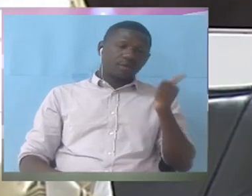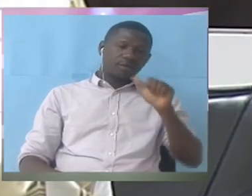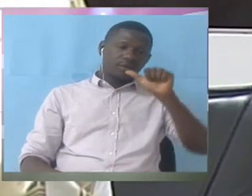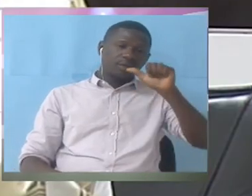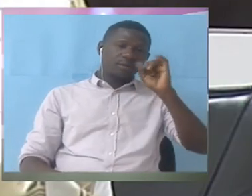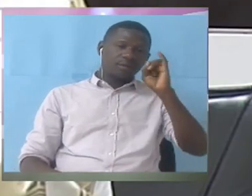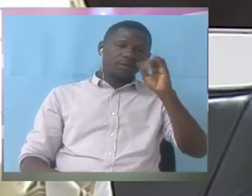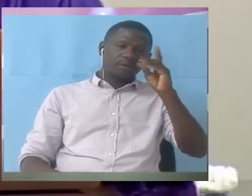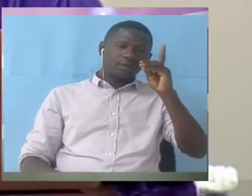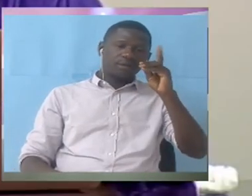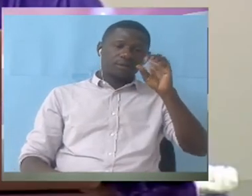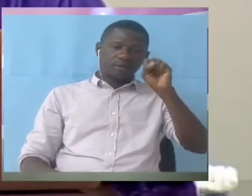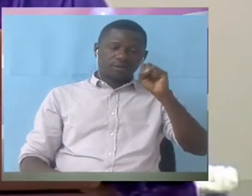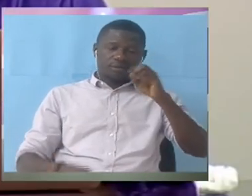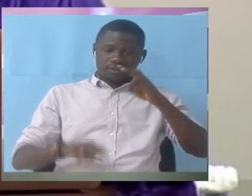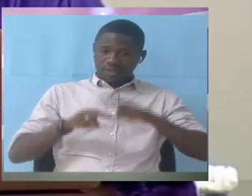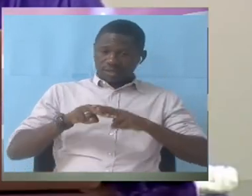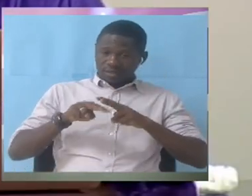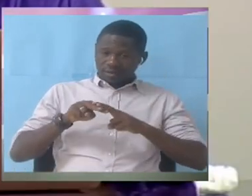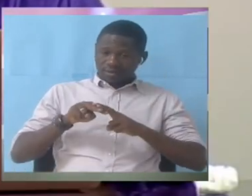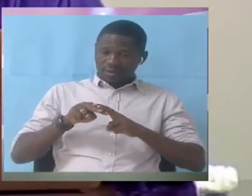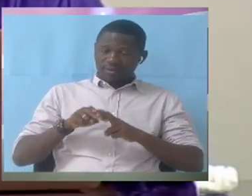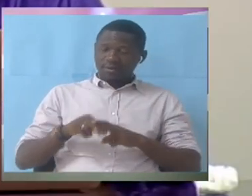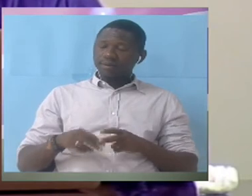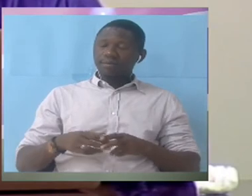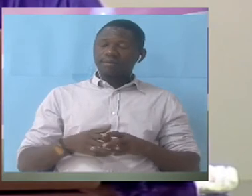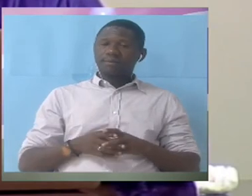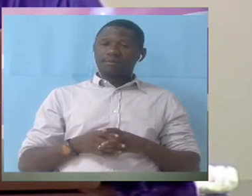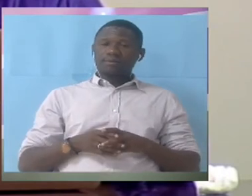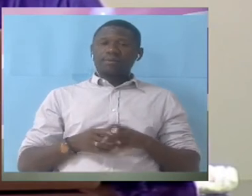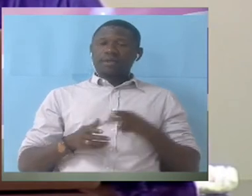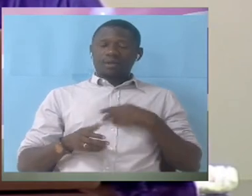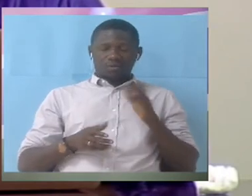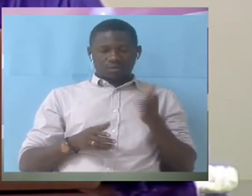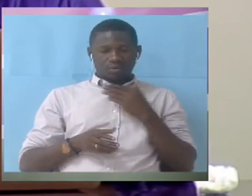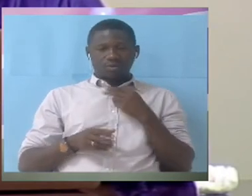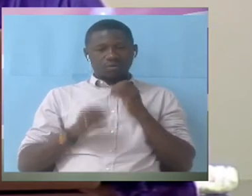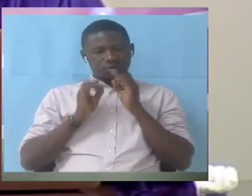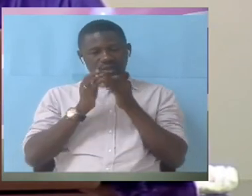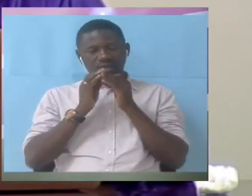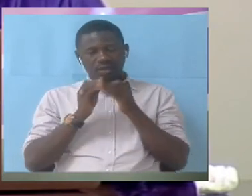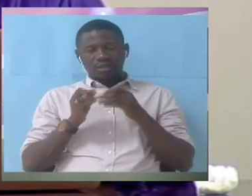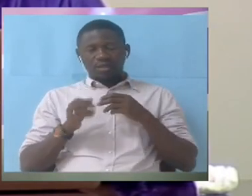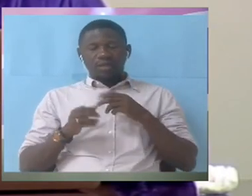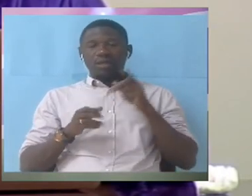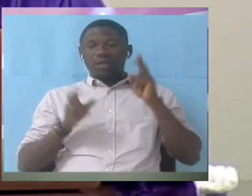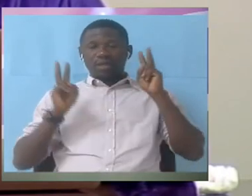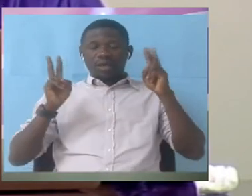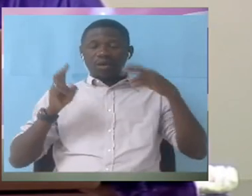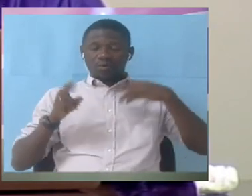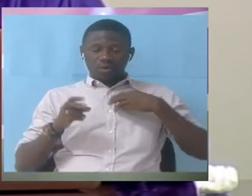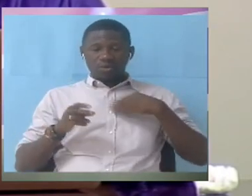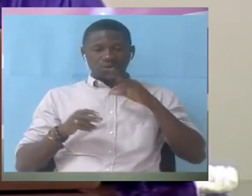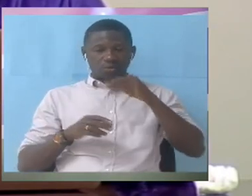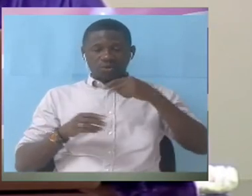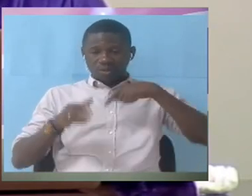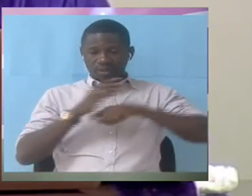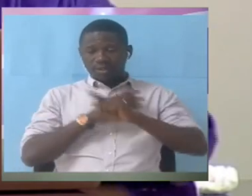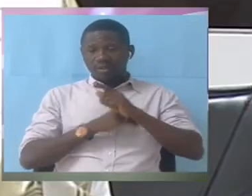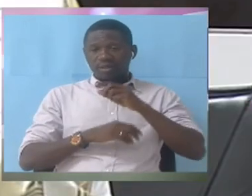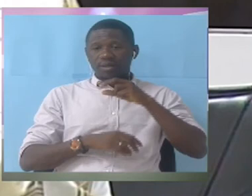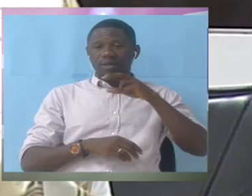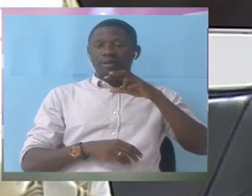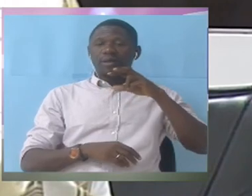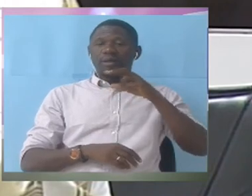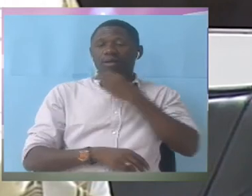AIDS. Wow. And you went on to say that he wanted to do it in the RVH. Continue na wax na